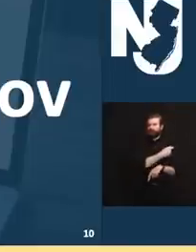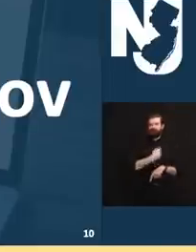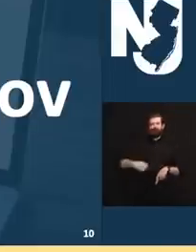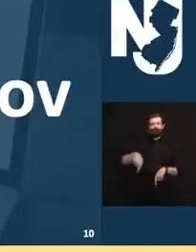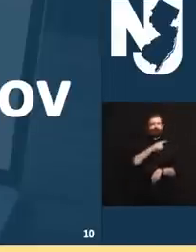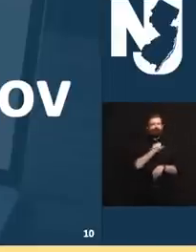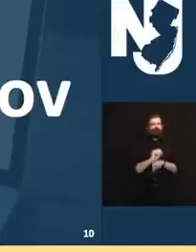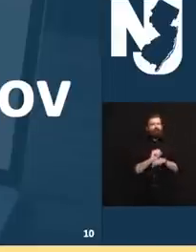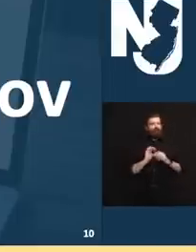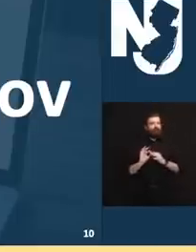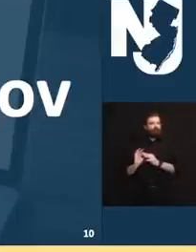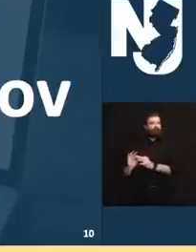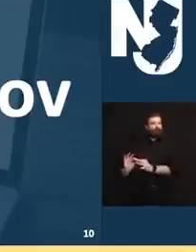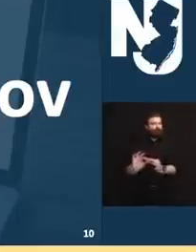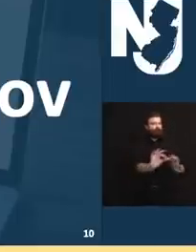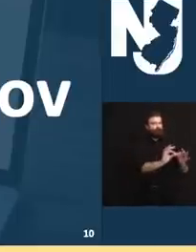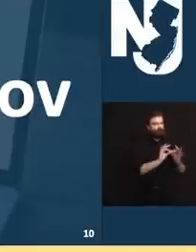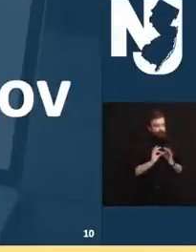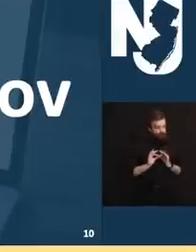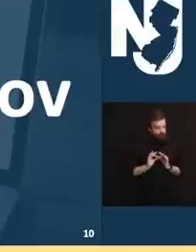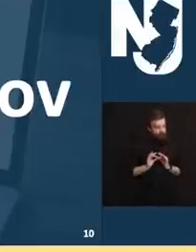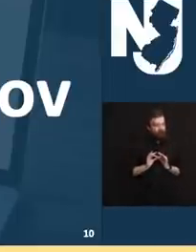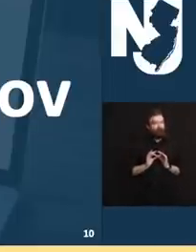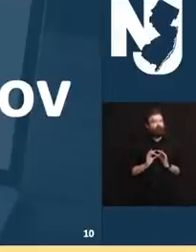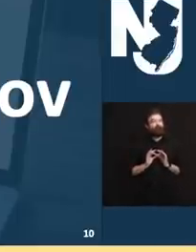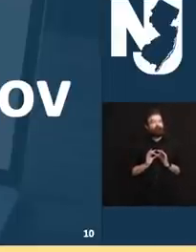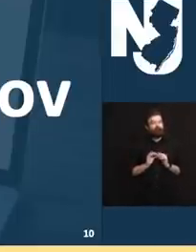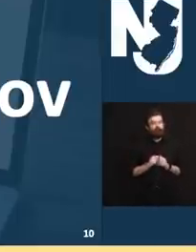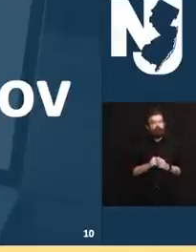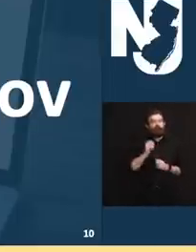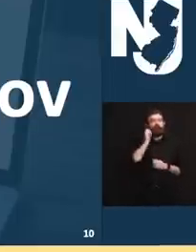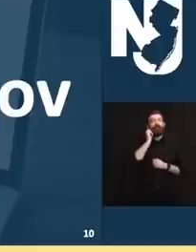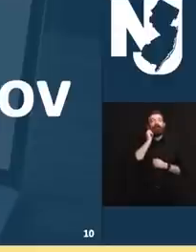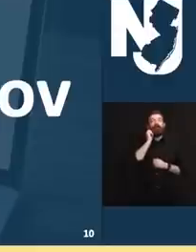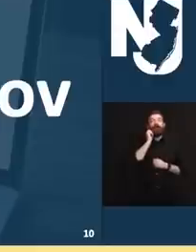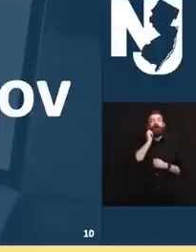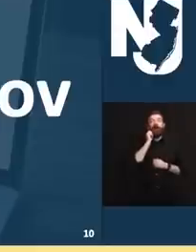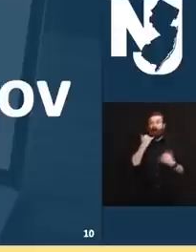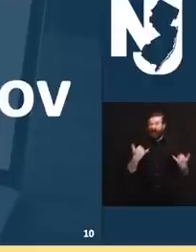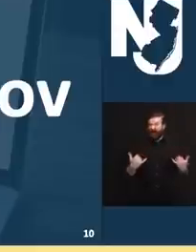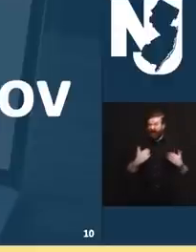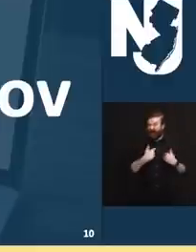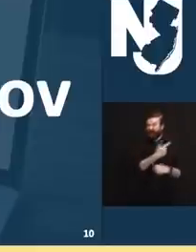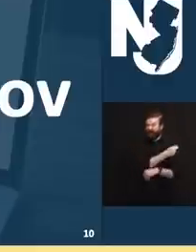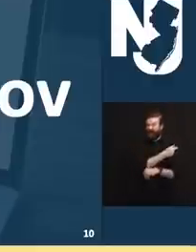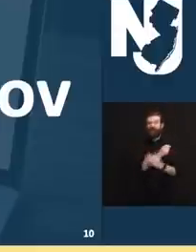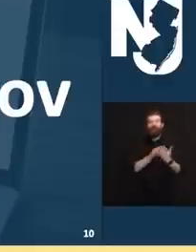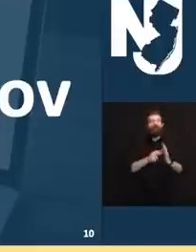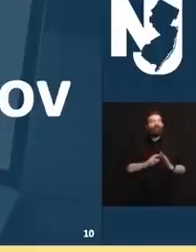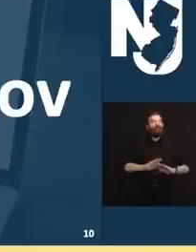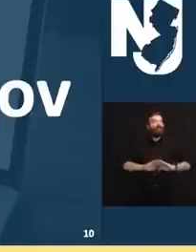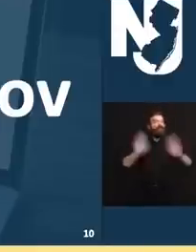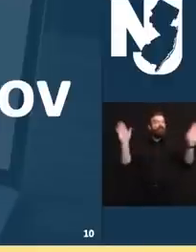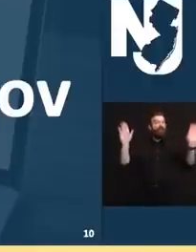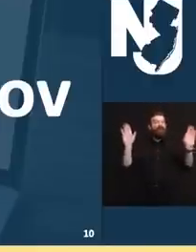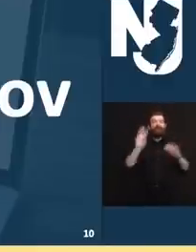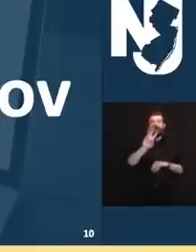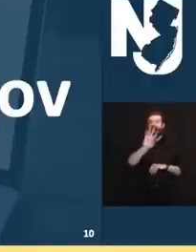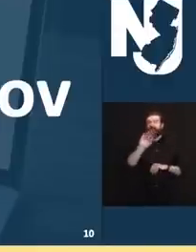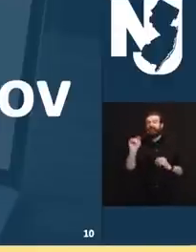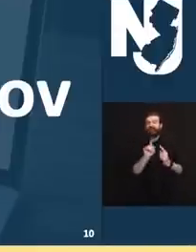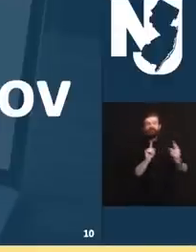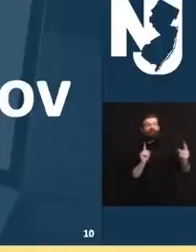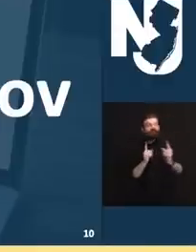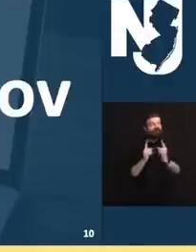have been relying upon to keep our families and communities as healthy as we possibly can. Social distancing, wearing